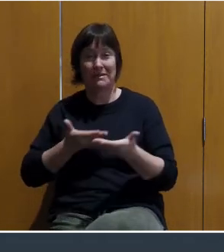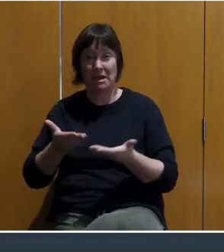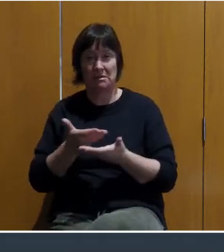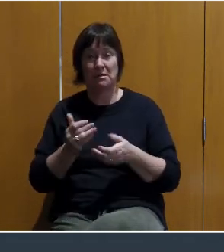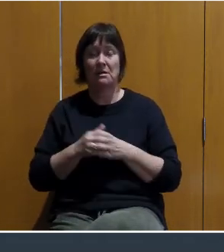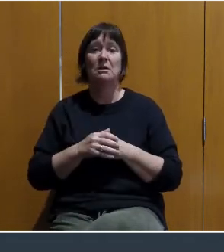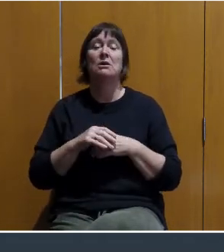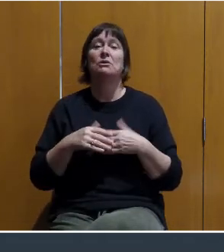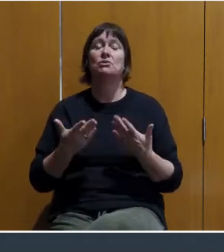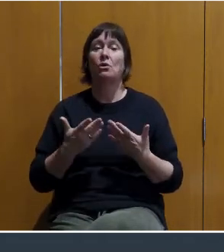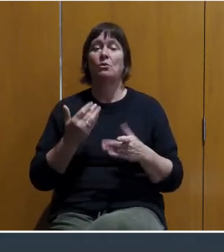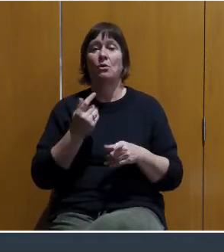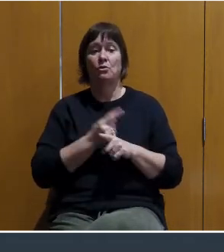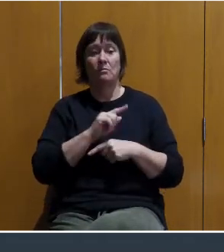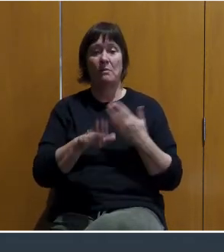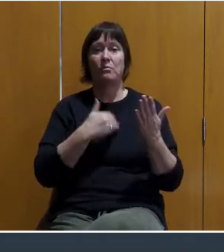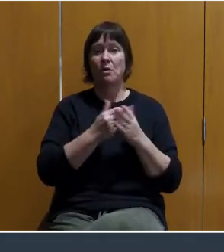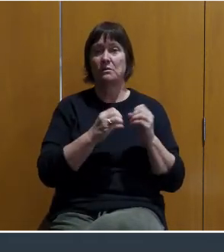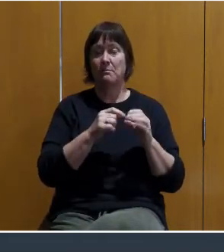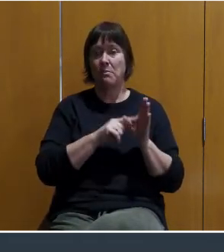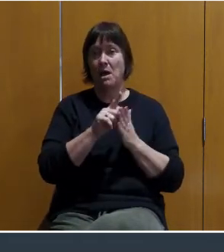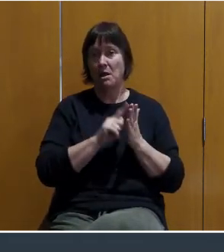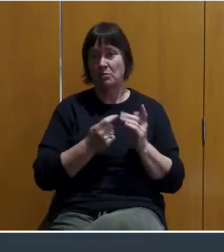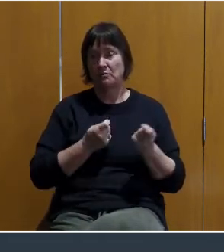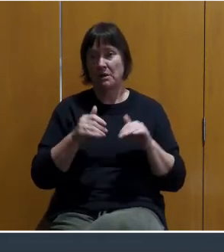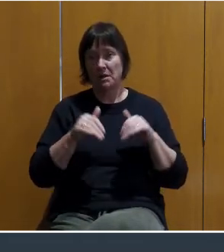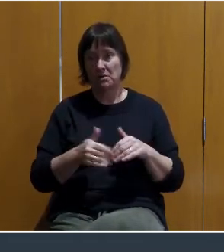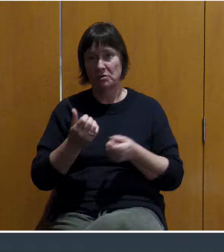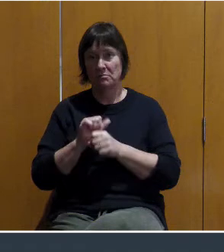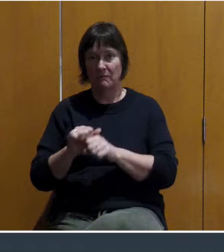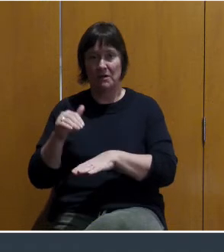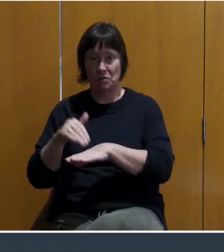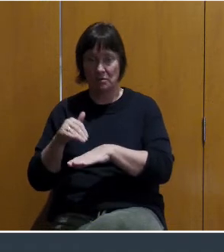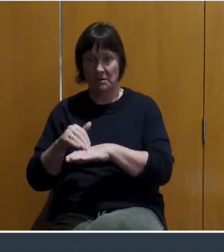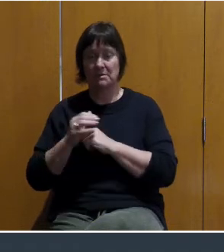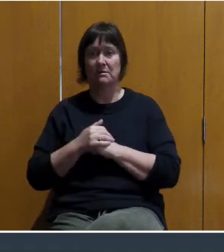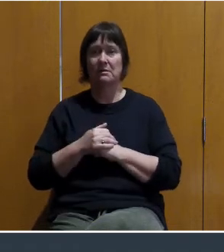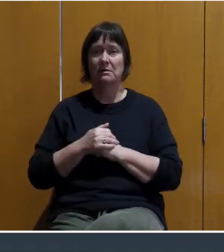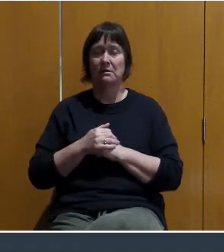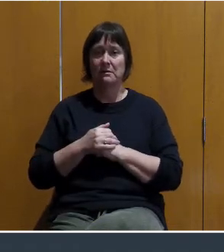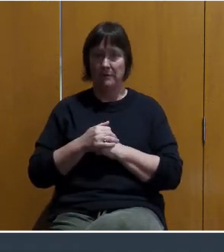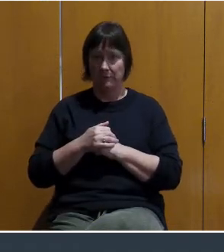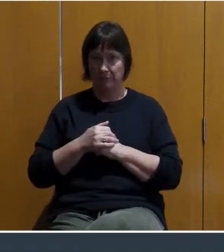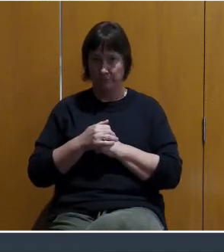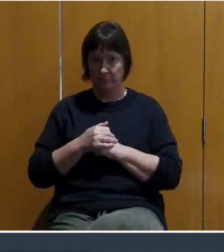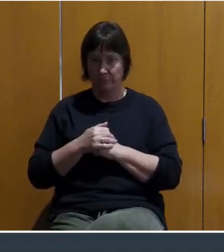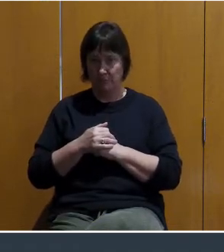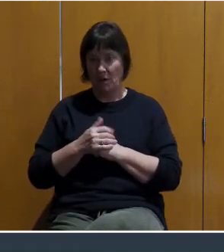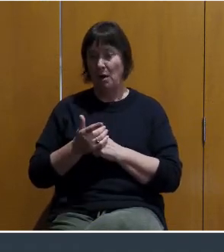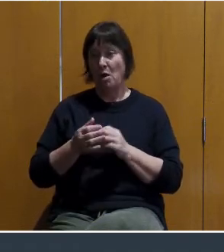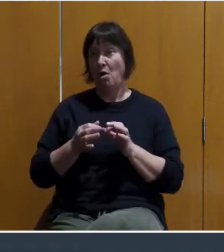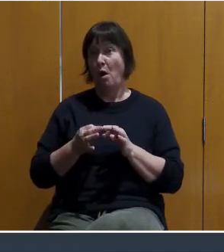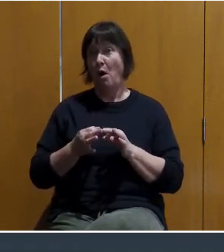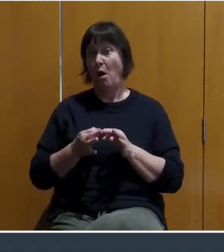So, with regards to the proposed bylaw to regulate dogs to prevent nuisance, removing current off-lead areas is still